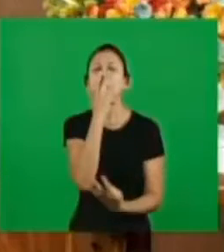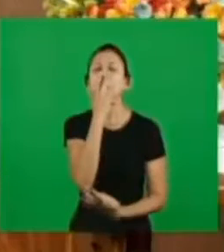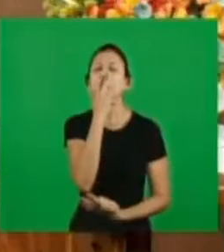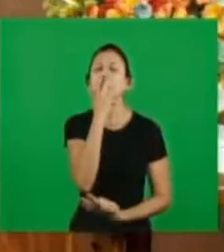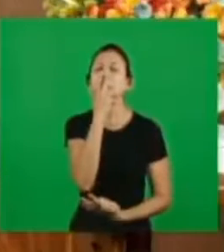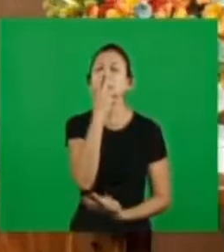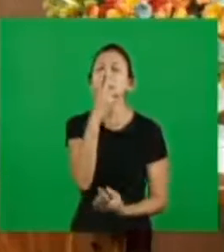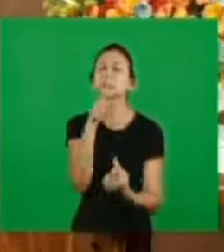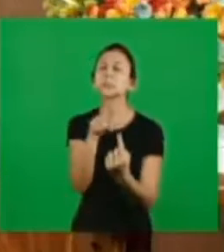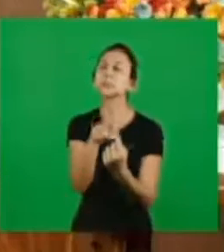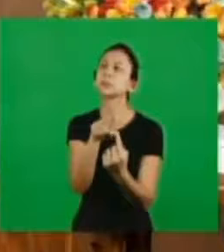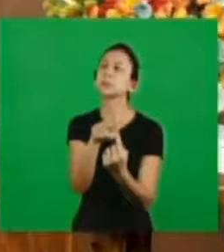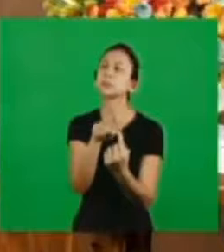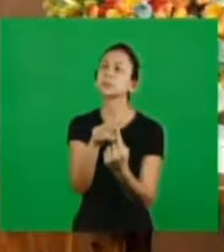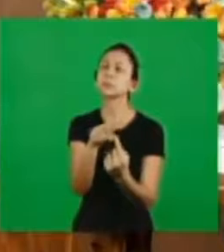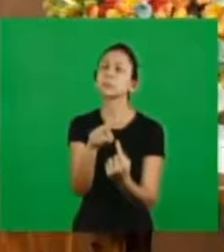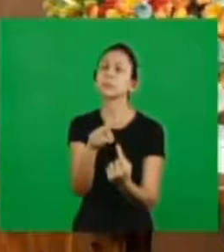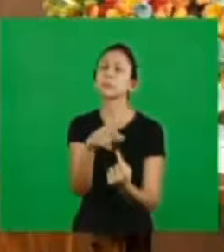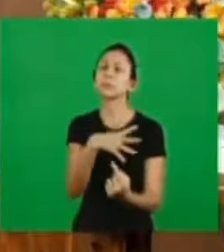Man,